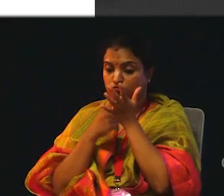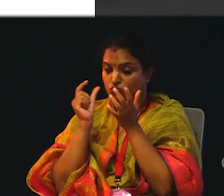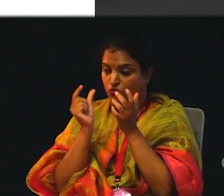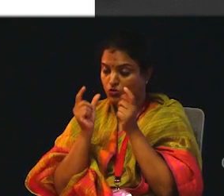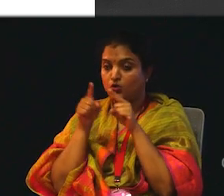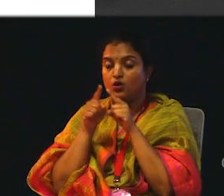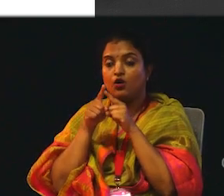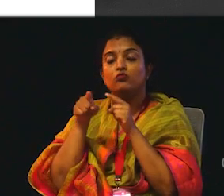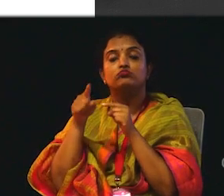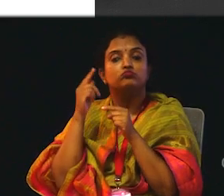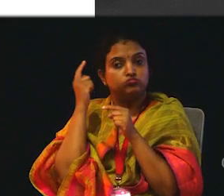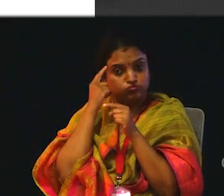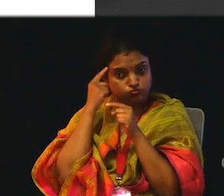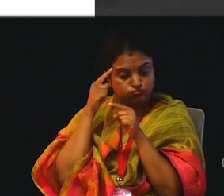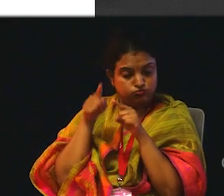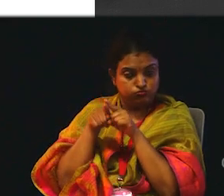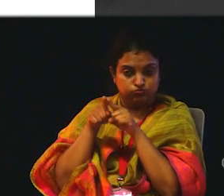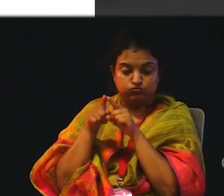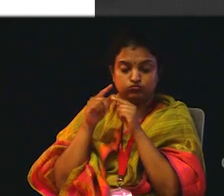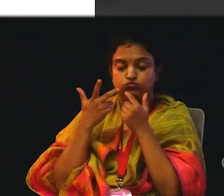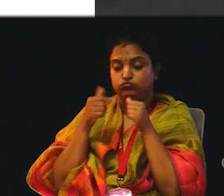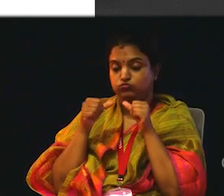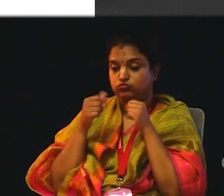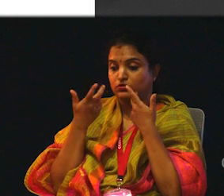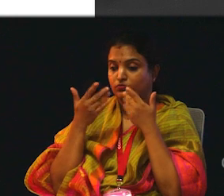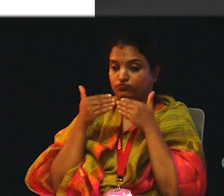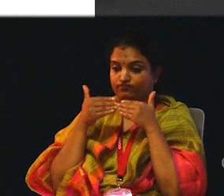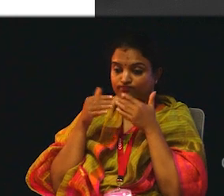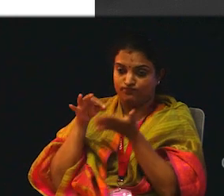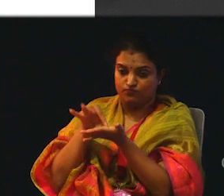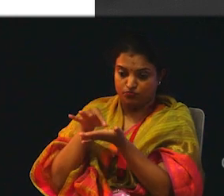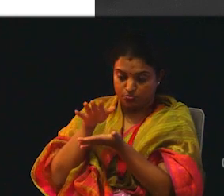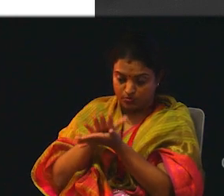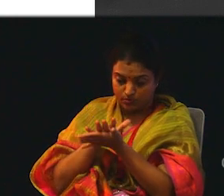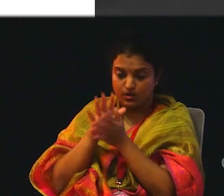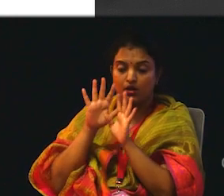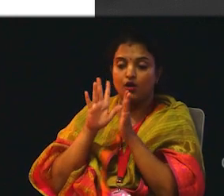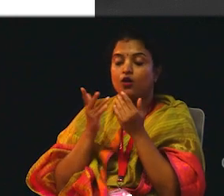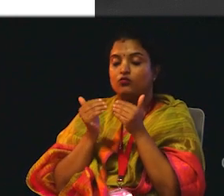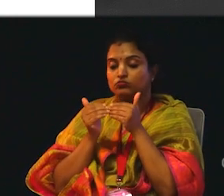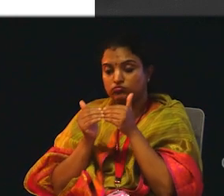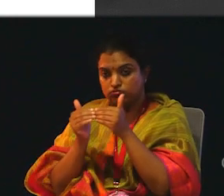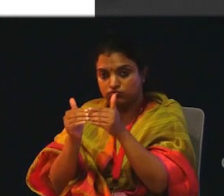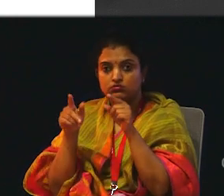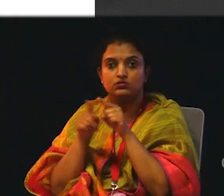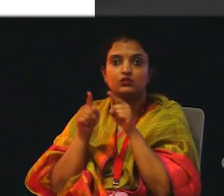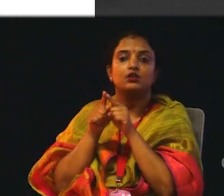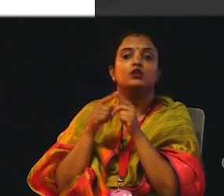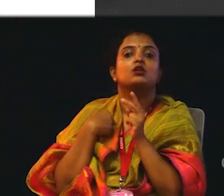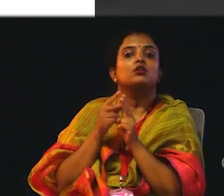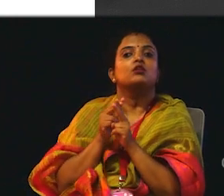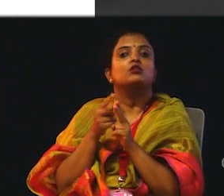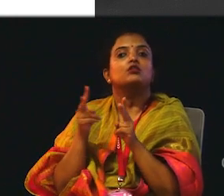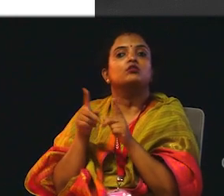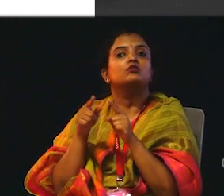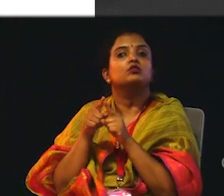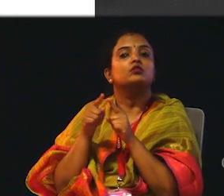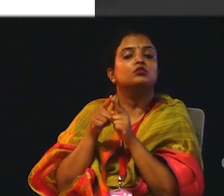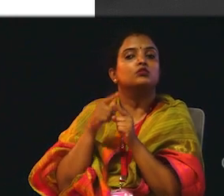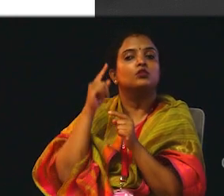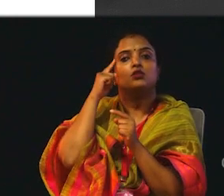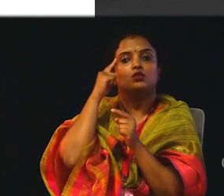permanent, enduring, and stable state of modifiability is a very powerful